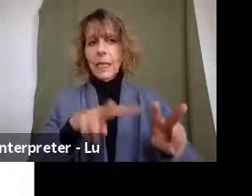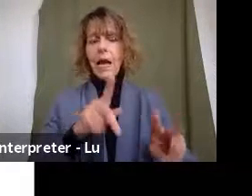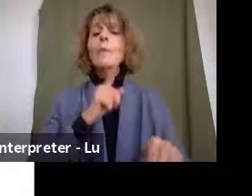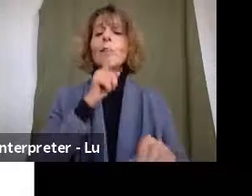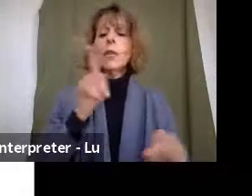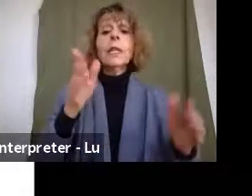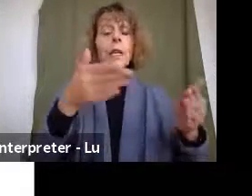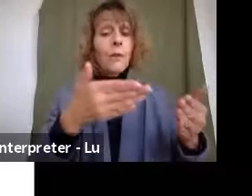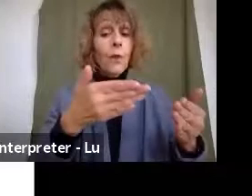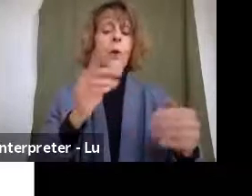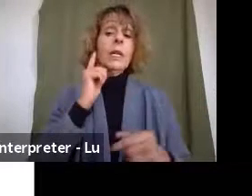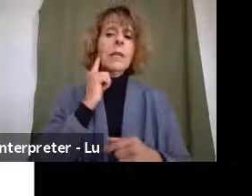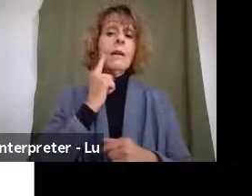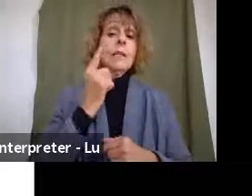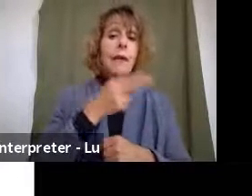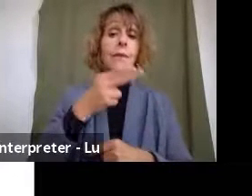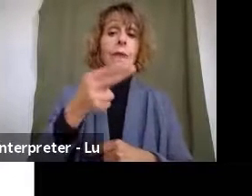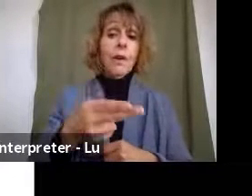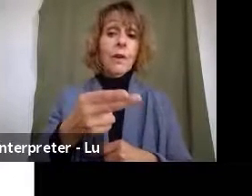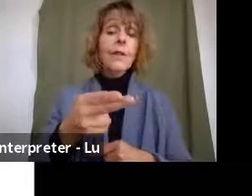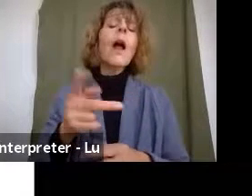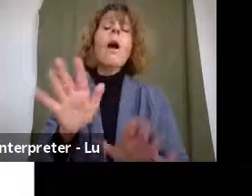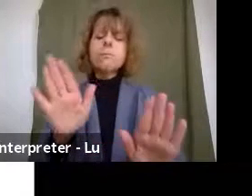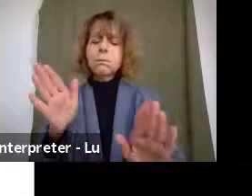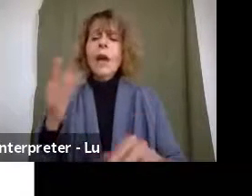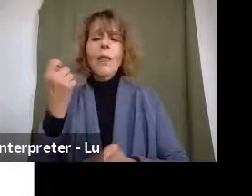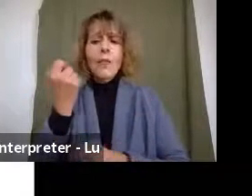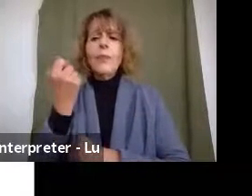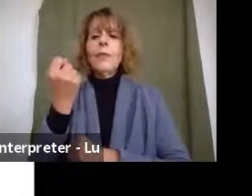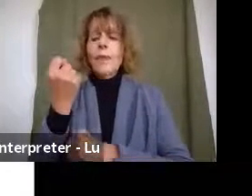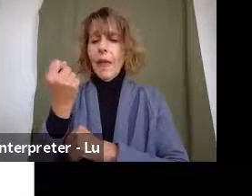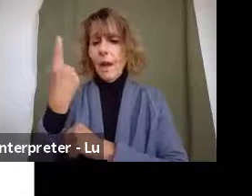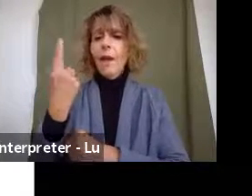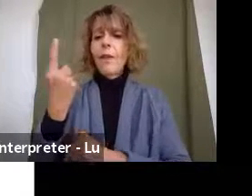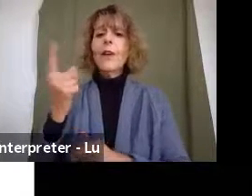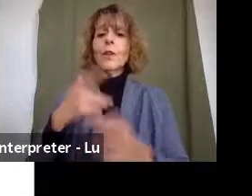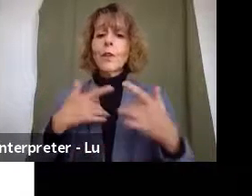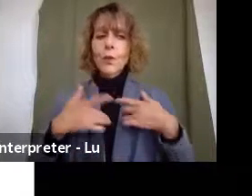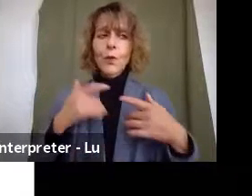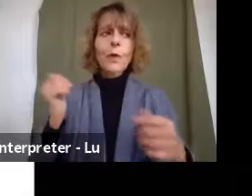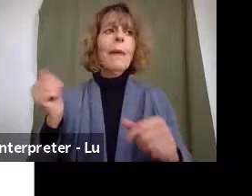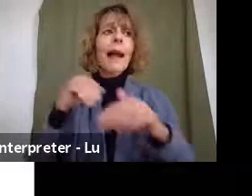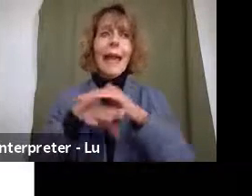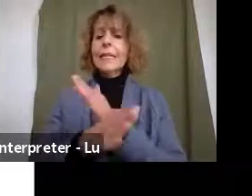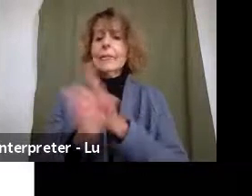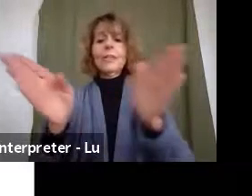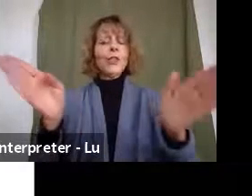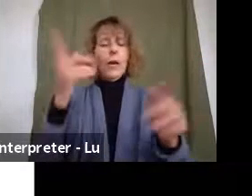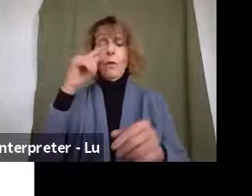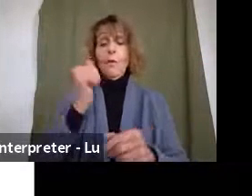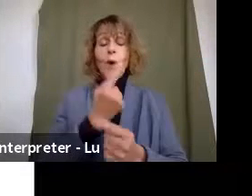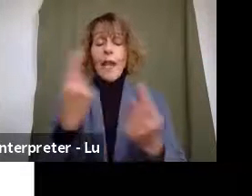disability, but there's been a big focus on making sure that people who are deaf and hard of hearing have access. And so there have